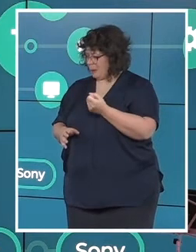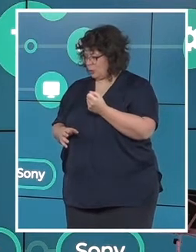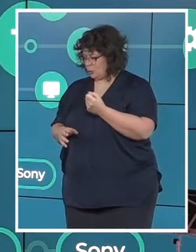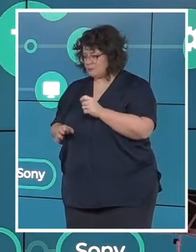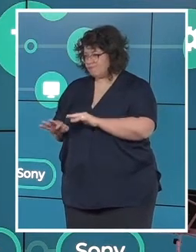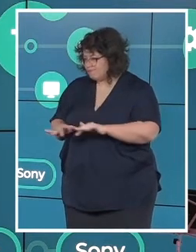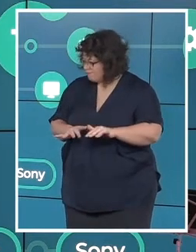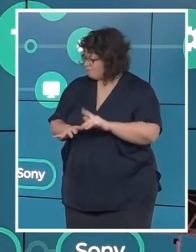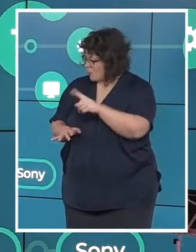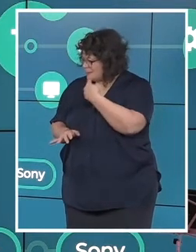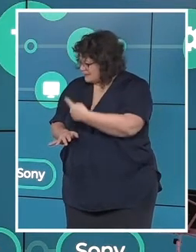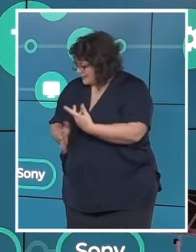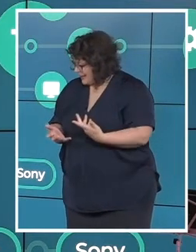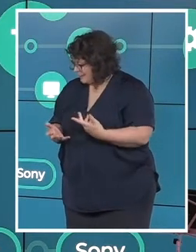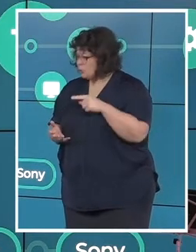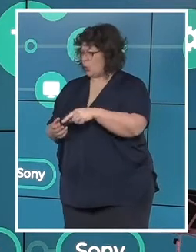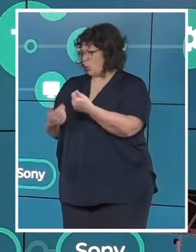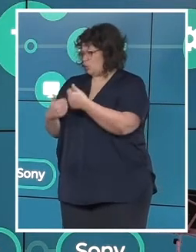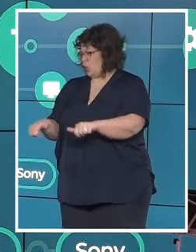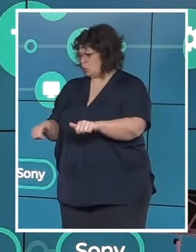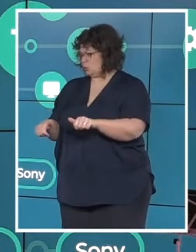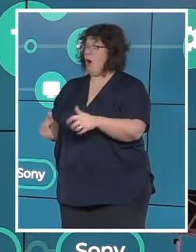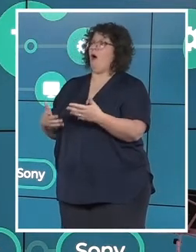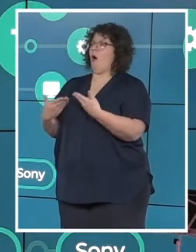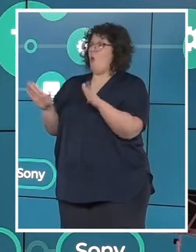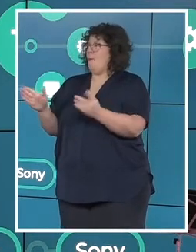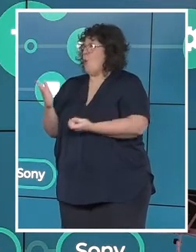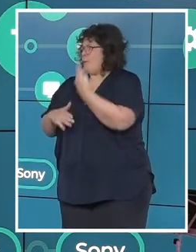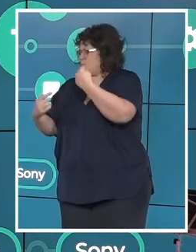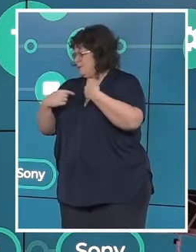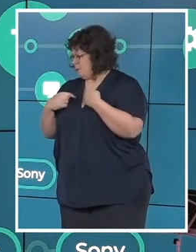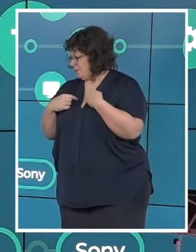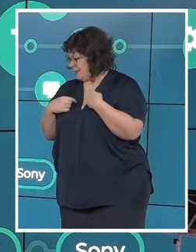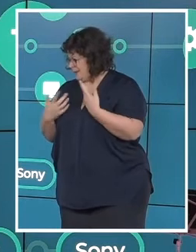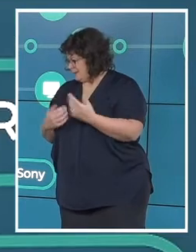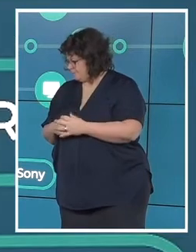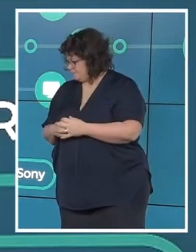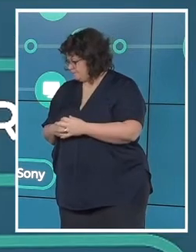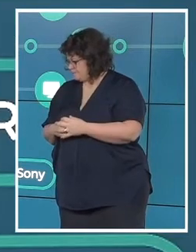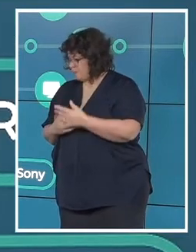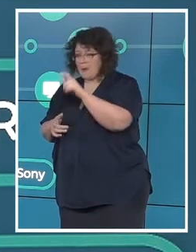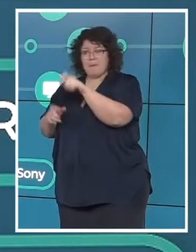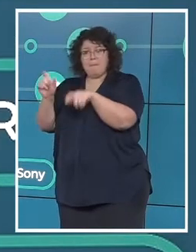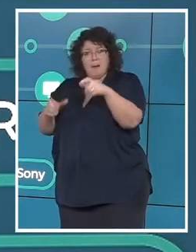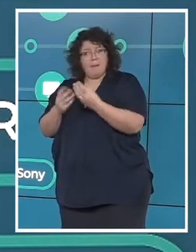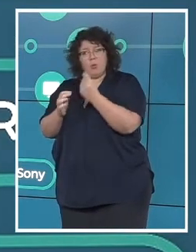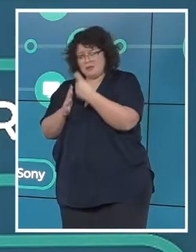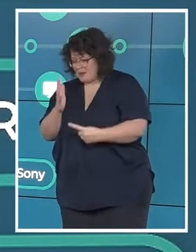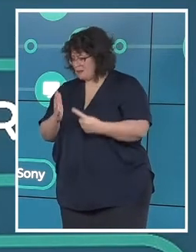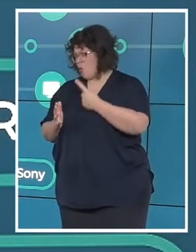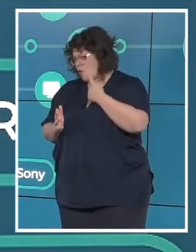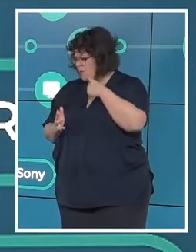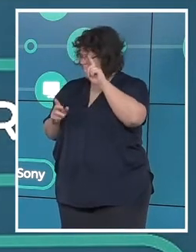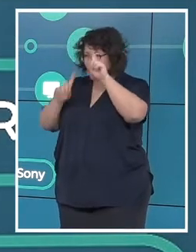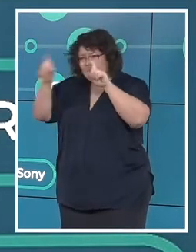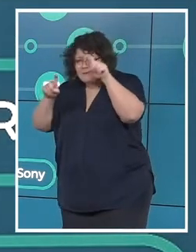with disabilities are always innovating new solutions. My communication solution is unique to me, but it's